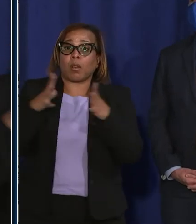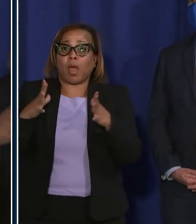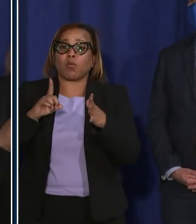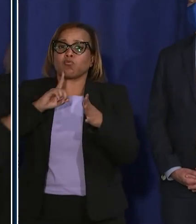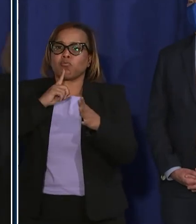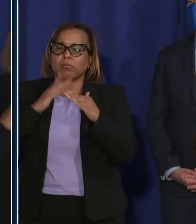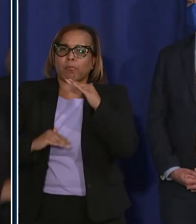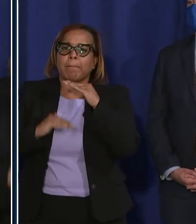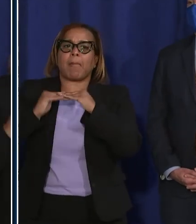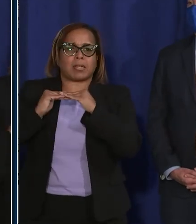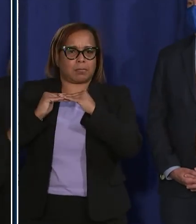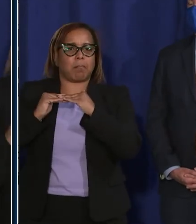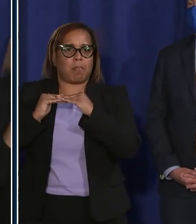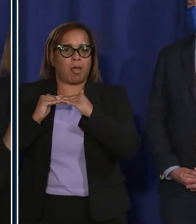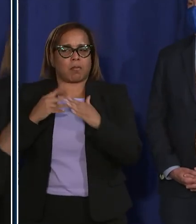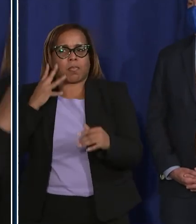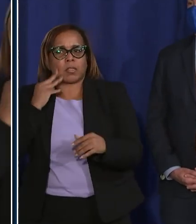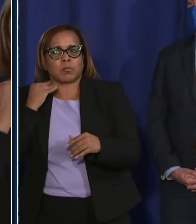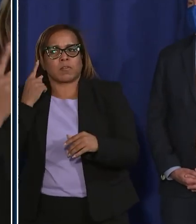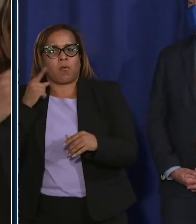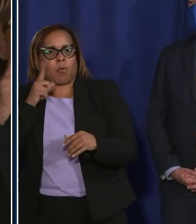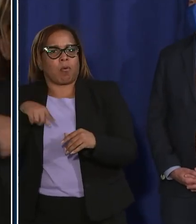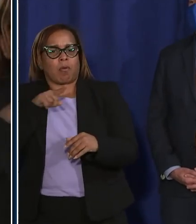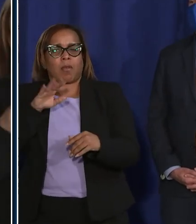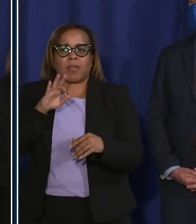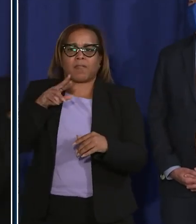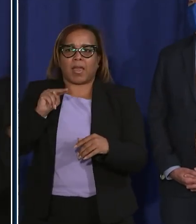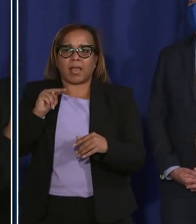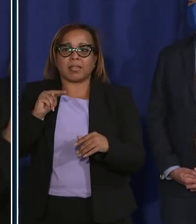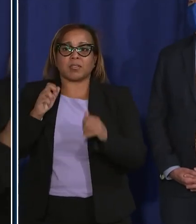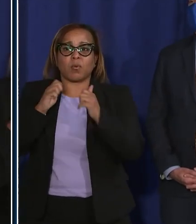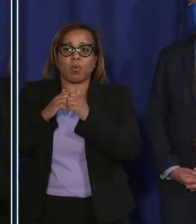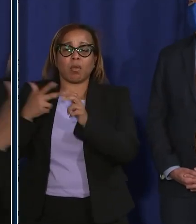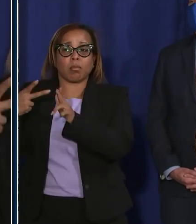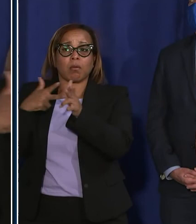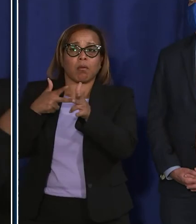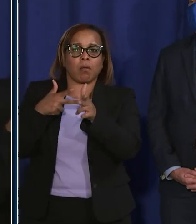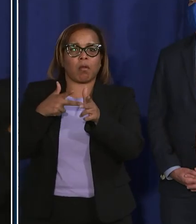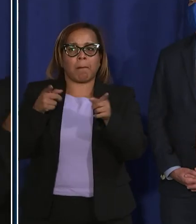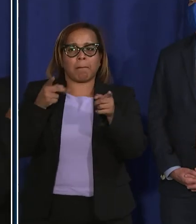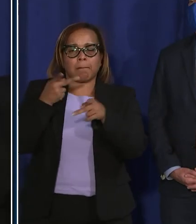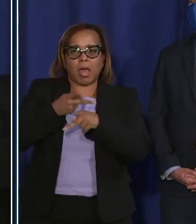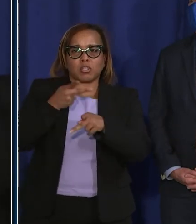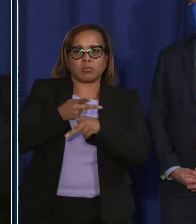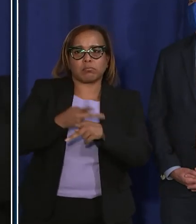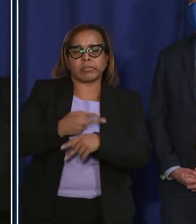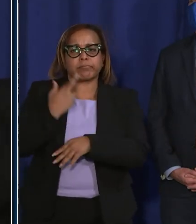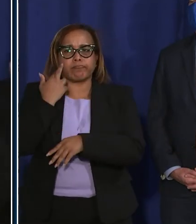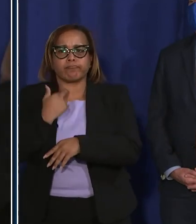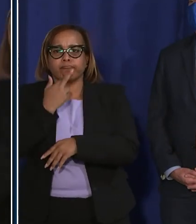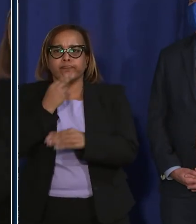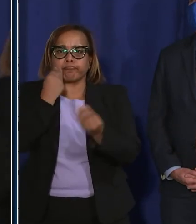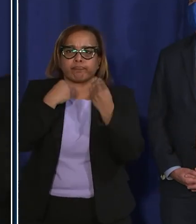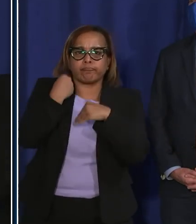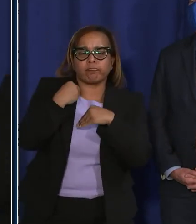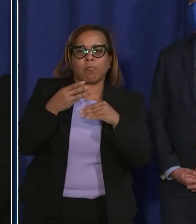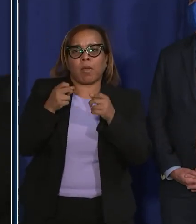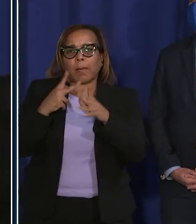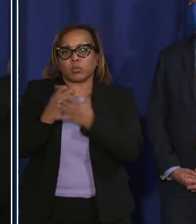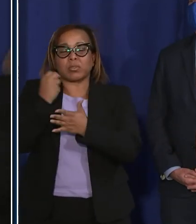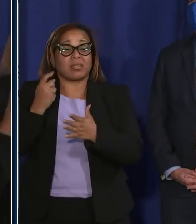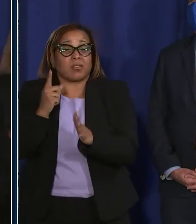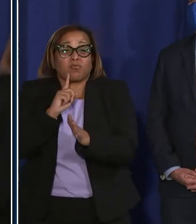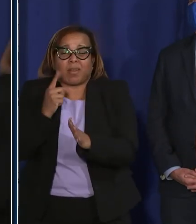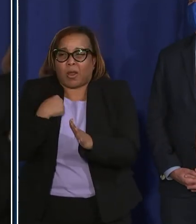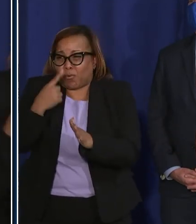really maximize the experience for fans, both in terms of traffic management, dining opportunities. I don't